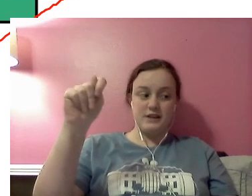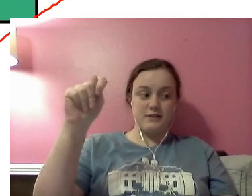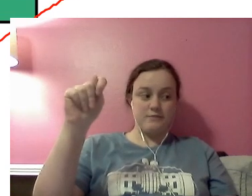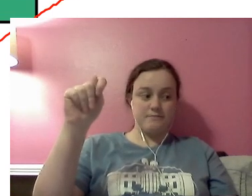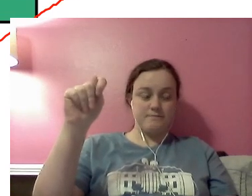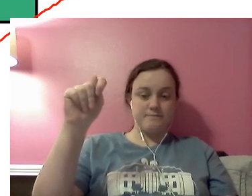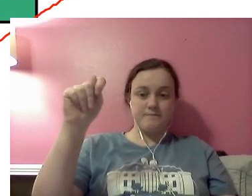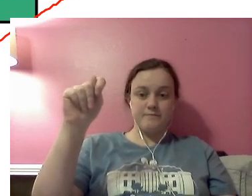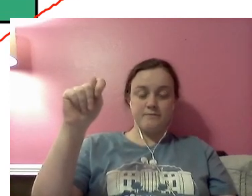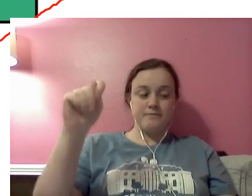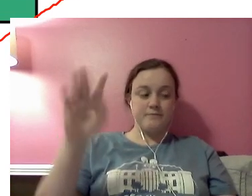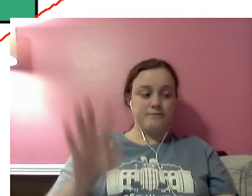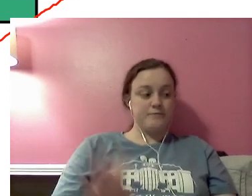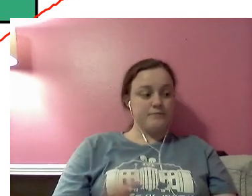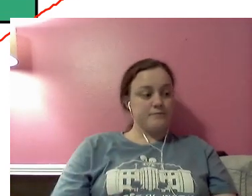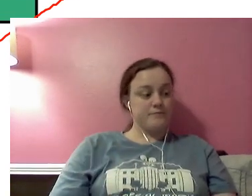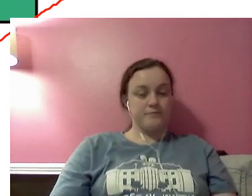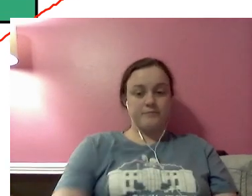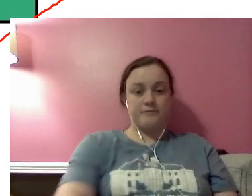L-O-F-T.